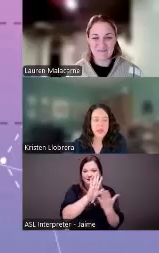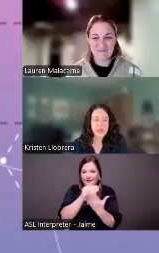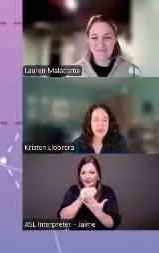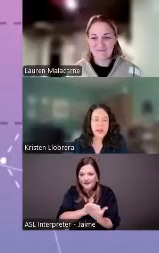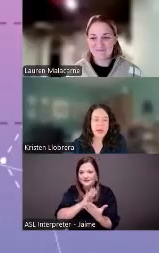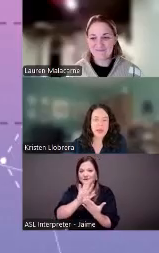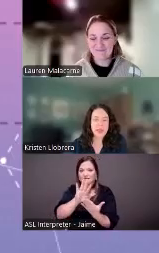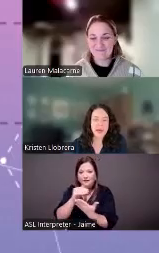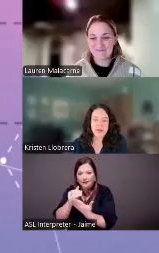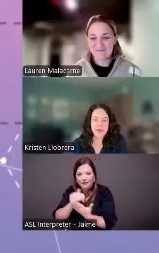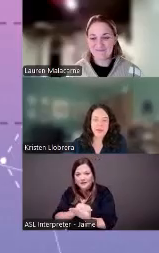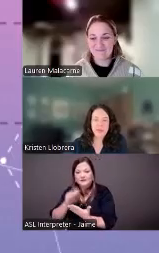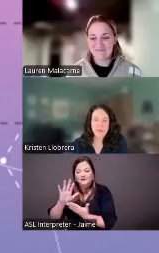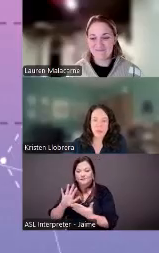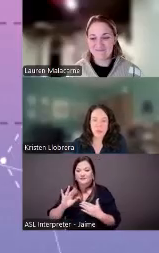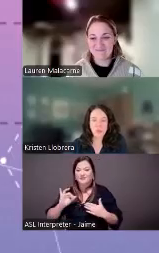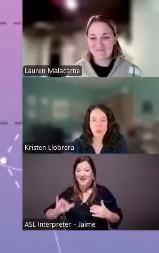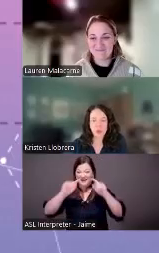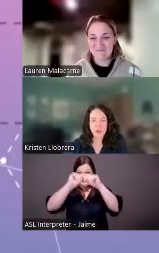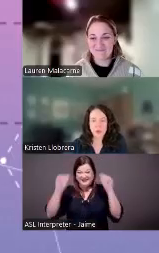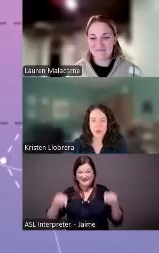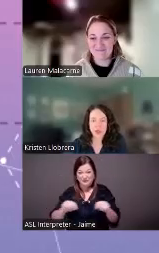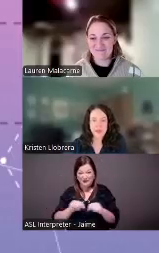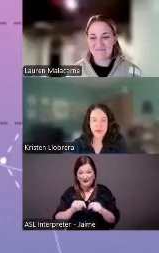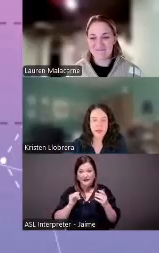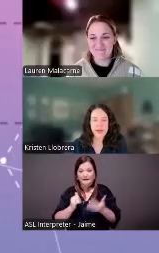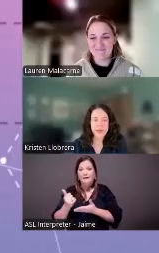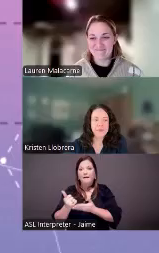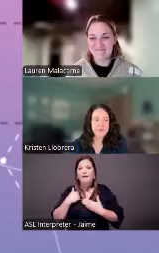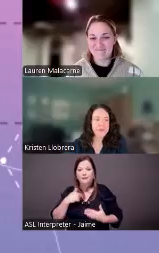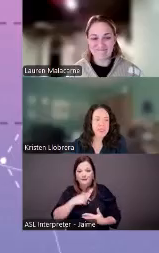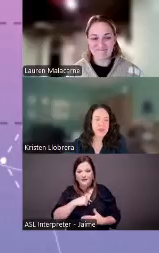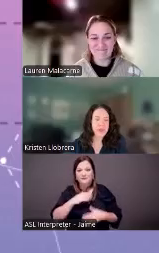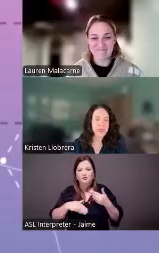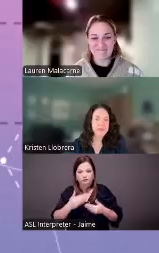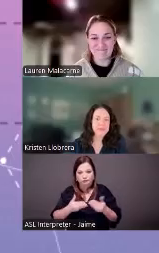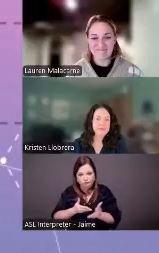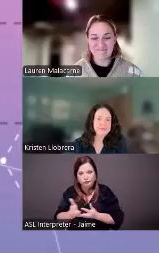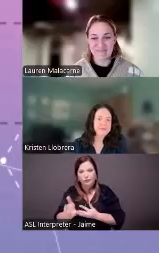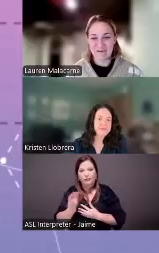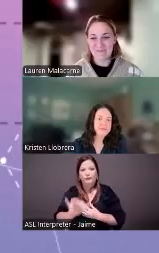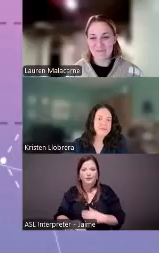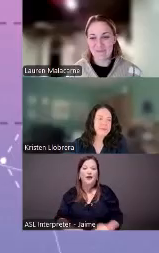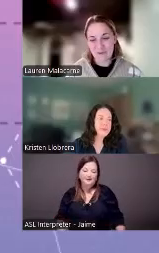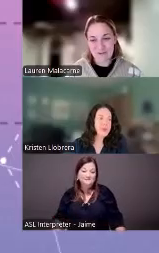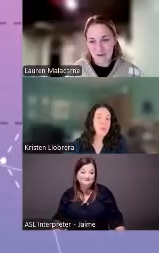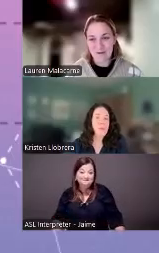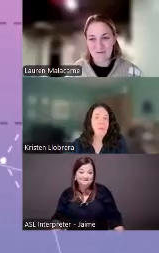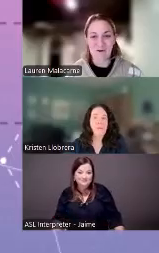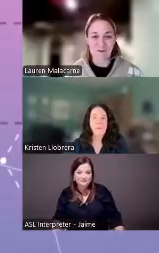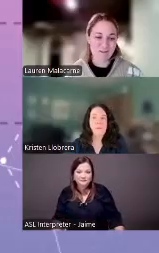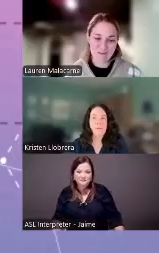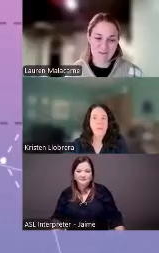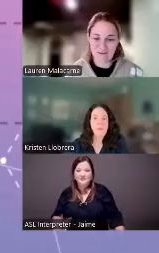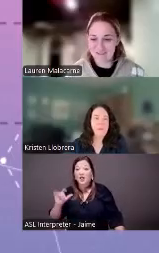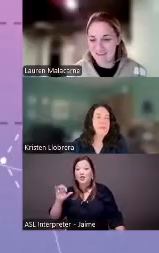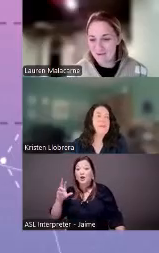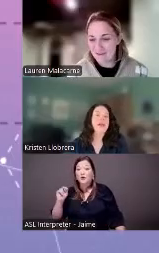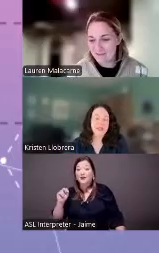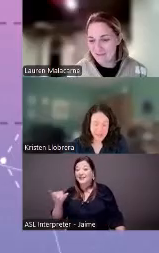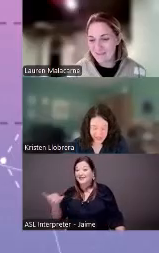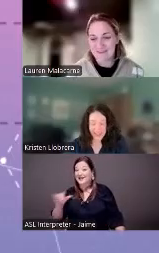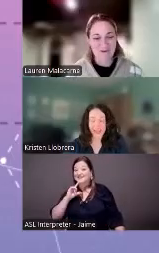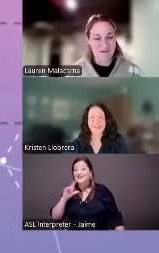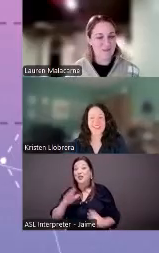helped kind of work through that development. There's a lot of knowledge to translate,